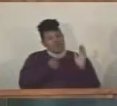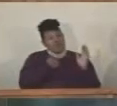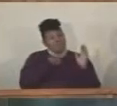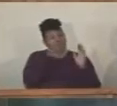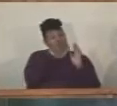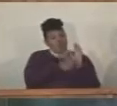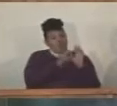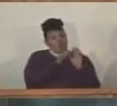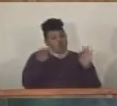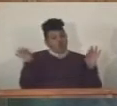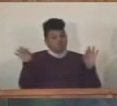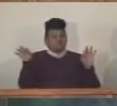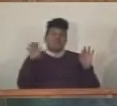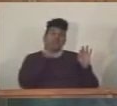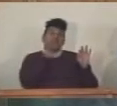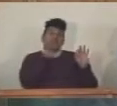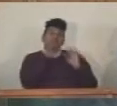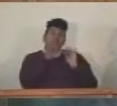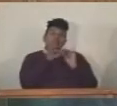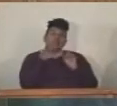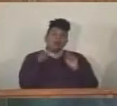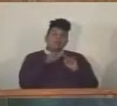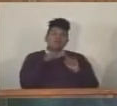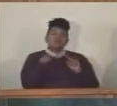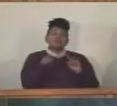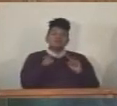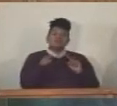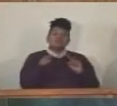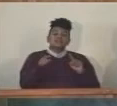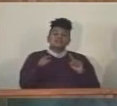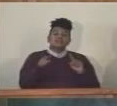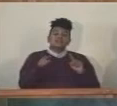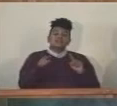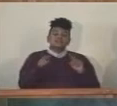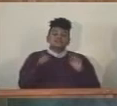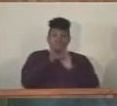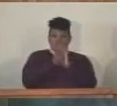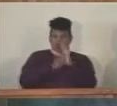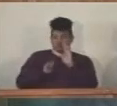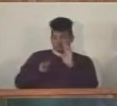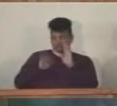have an understanding with the